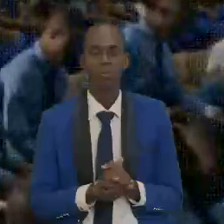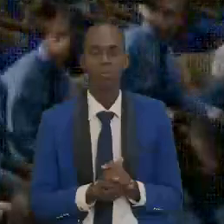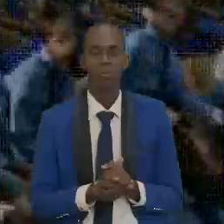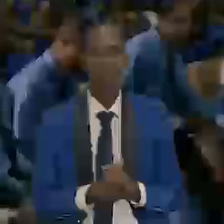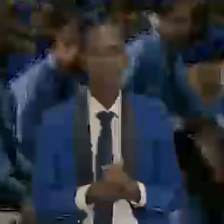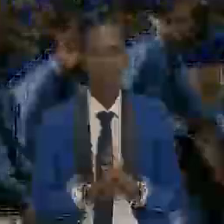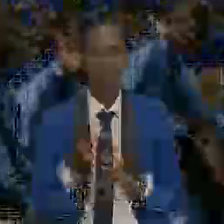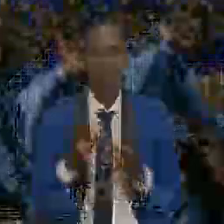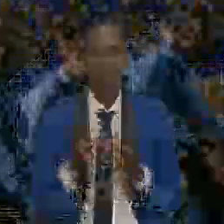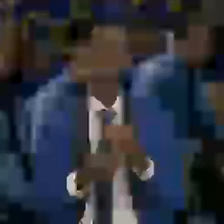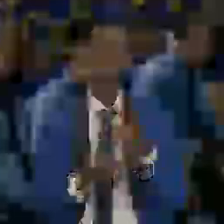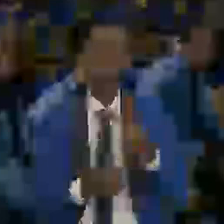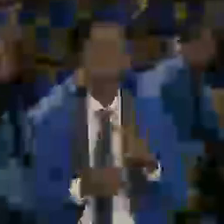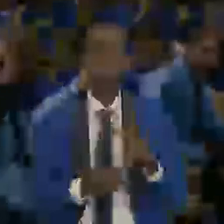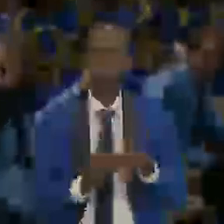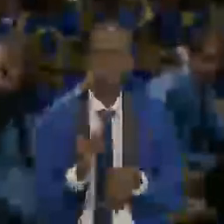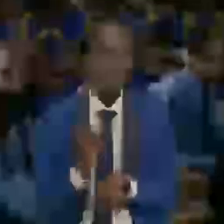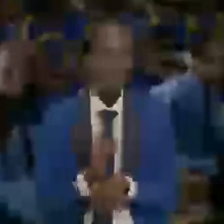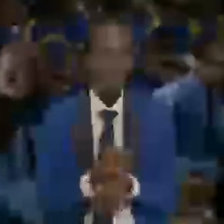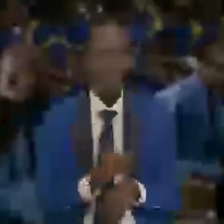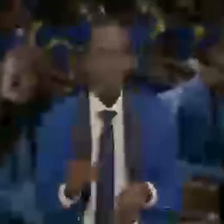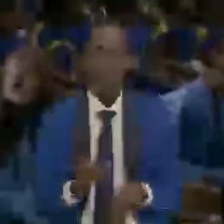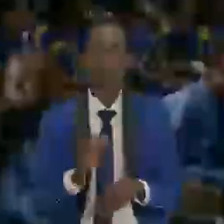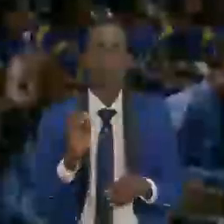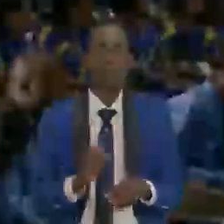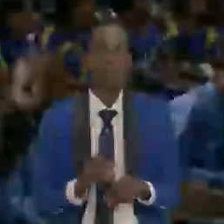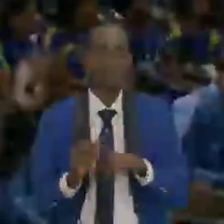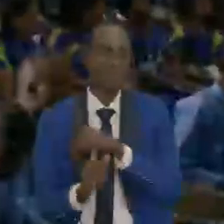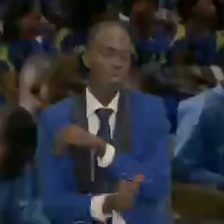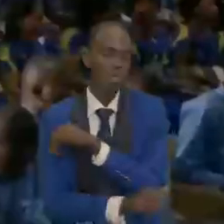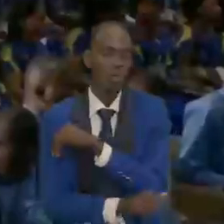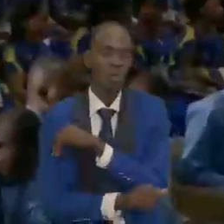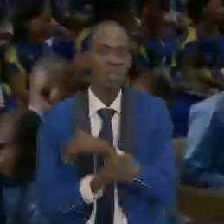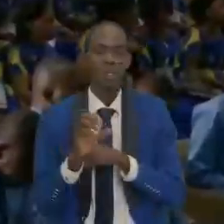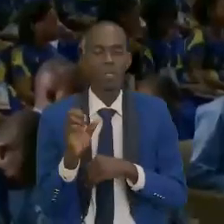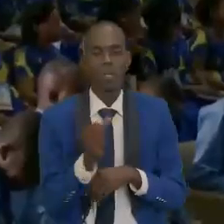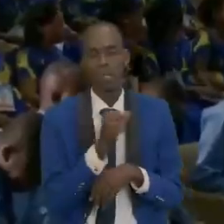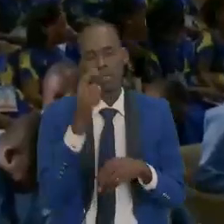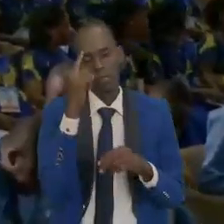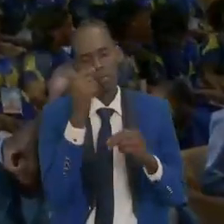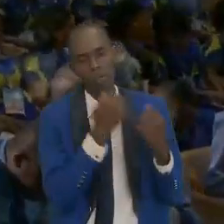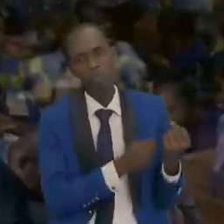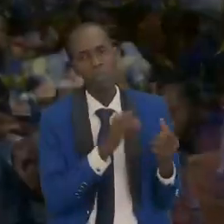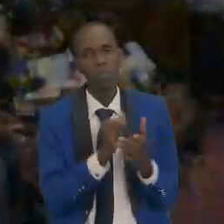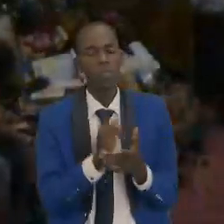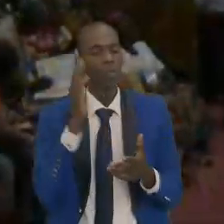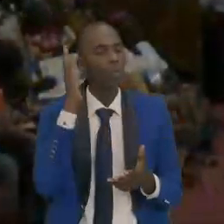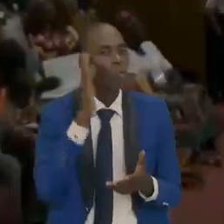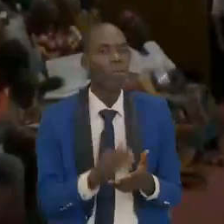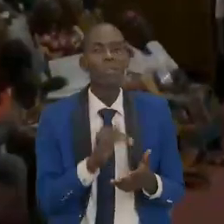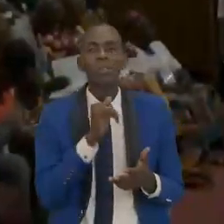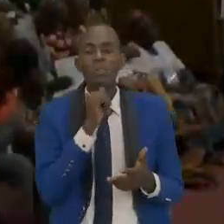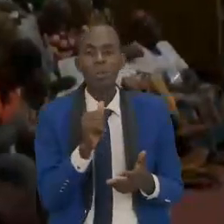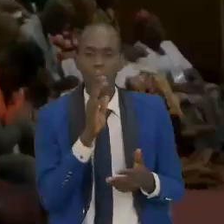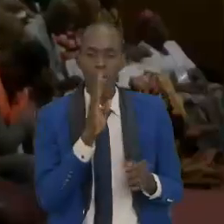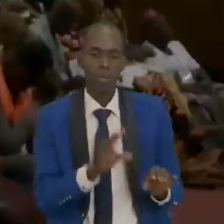number two you preaching in Abraham's faith that will not stagger foreign